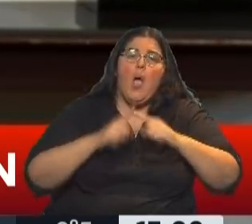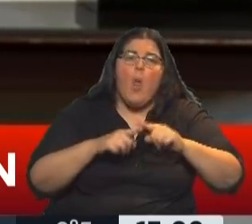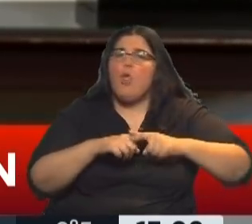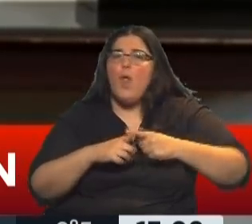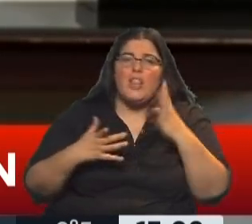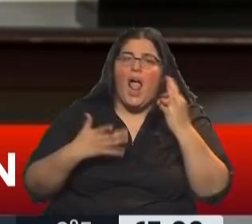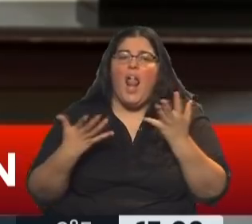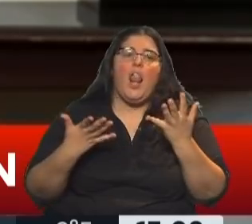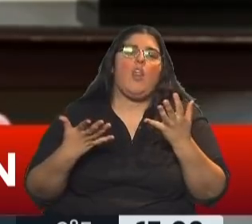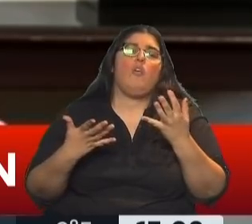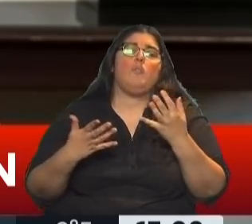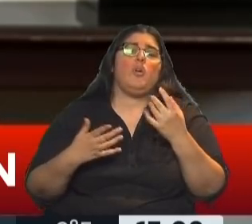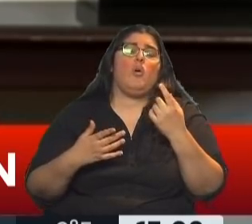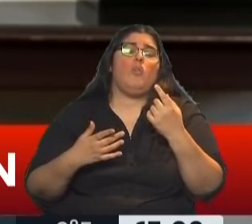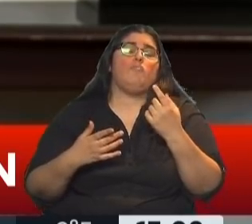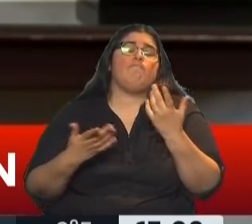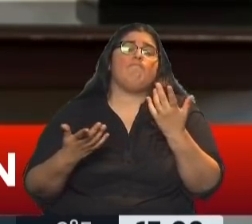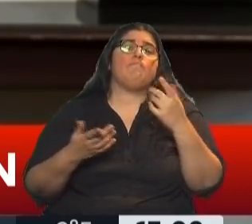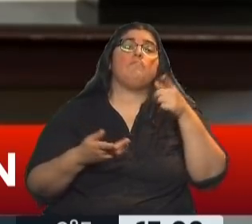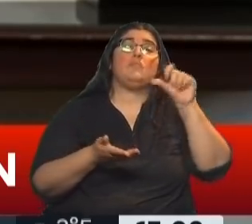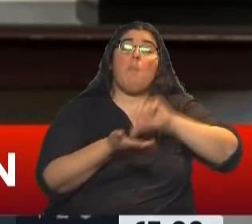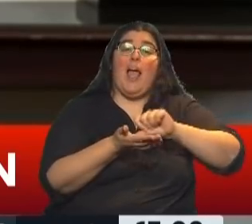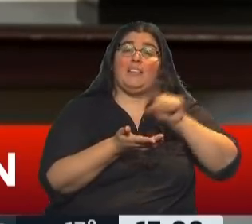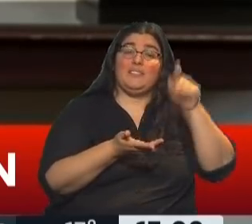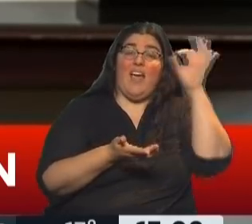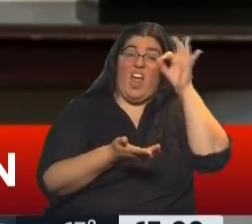settlement. The only thing that would stop